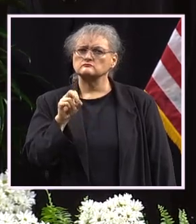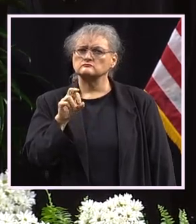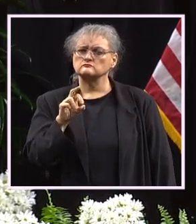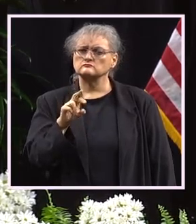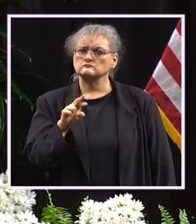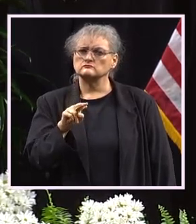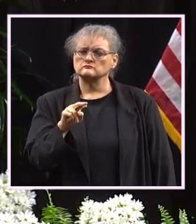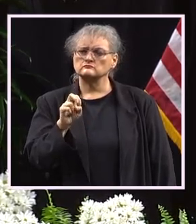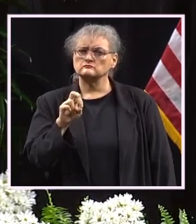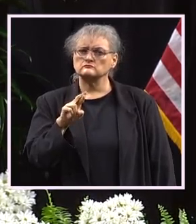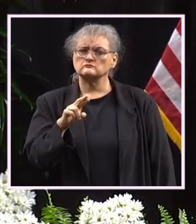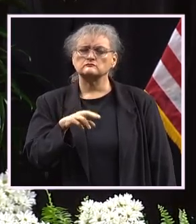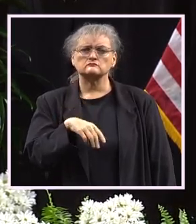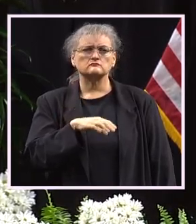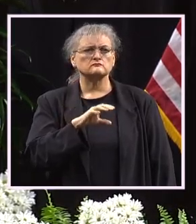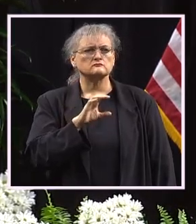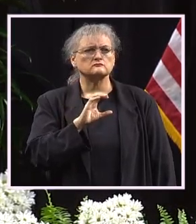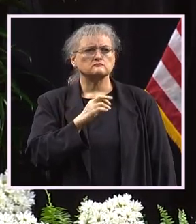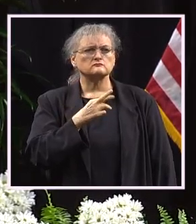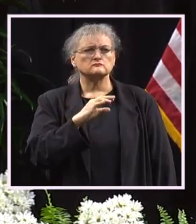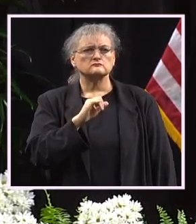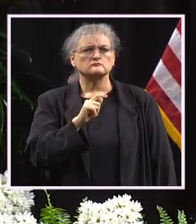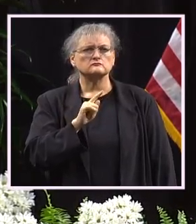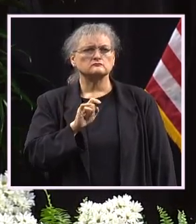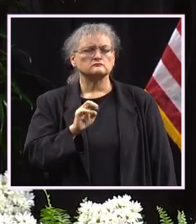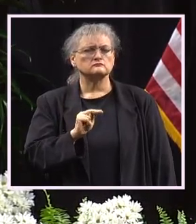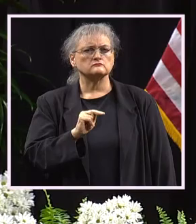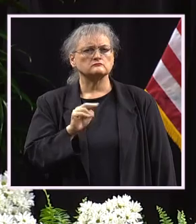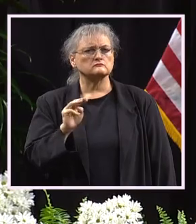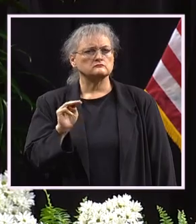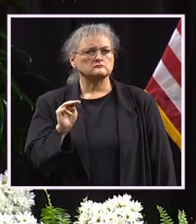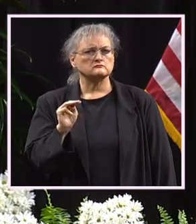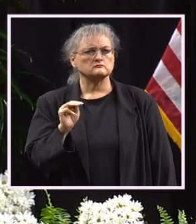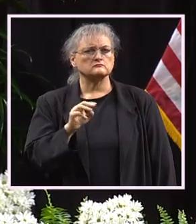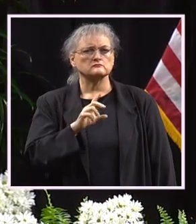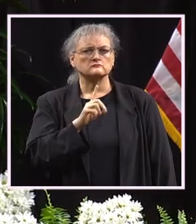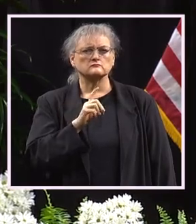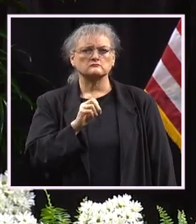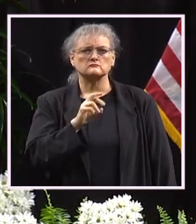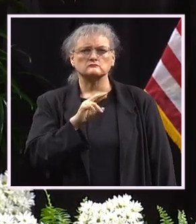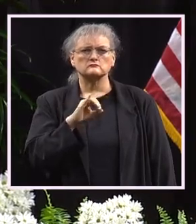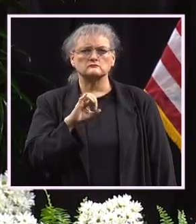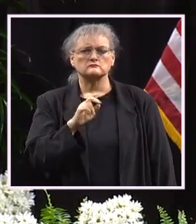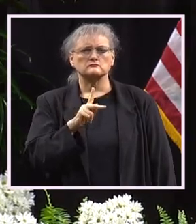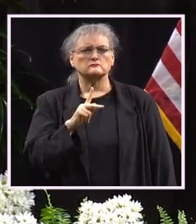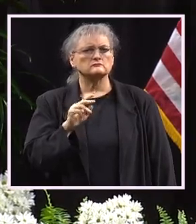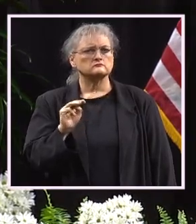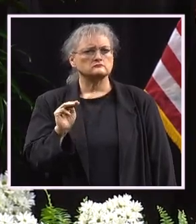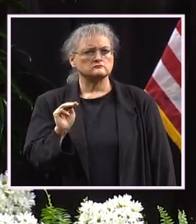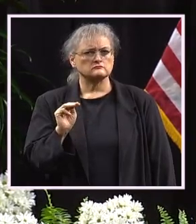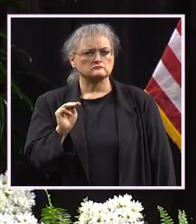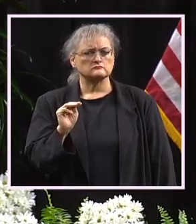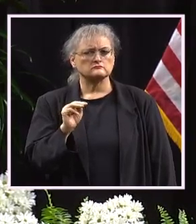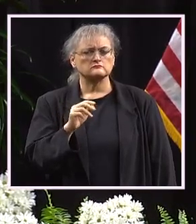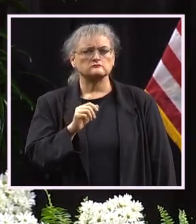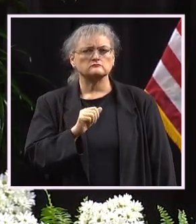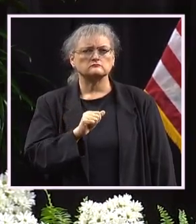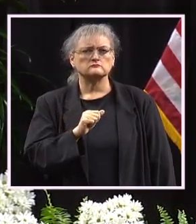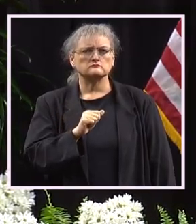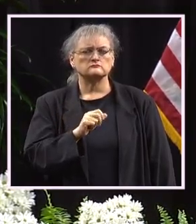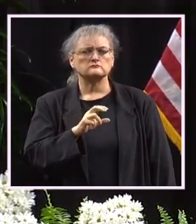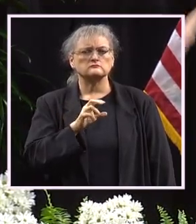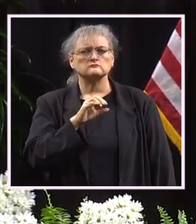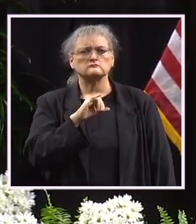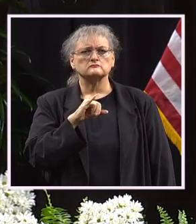Kristen Elizabeth Nelligan, cum laude. Derek S. Nelligan, magna cum laude.